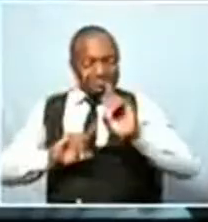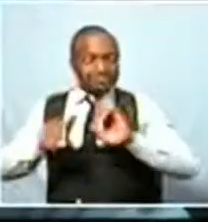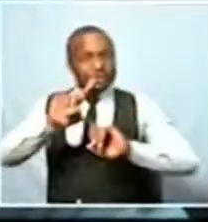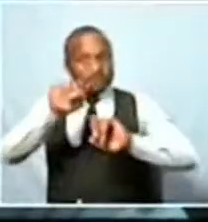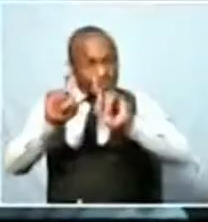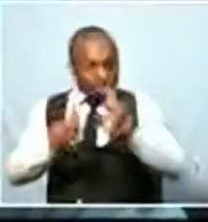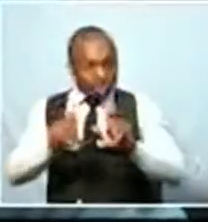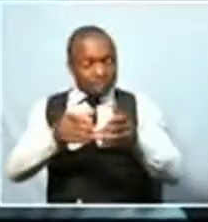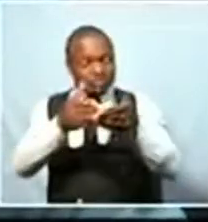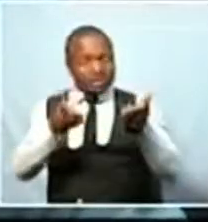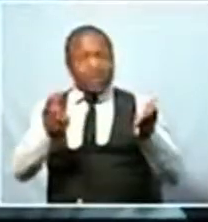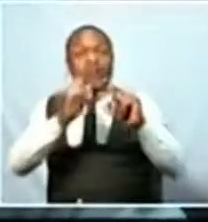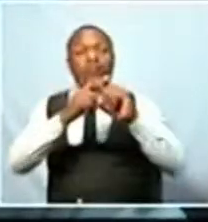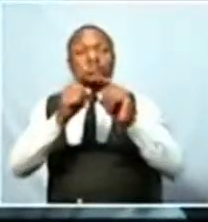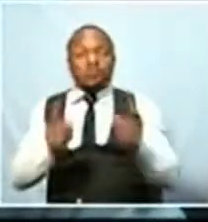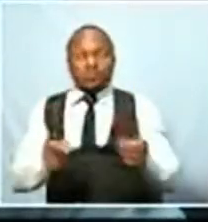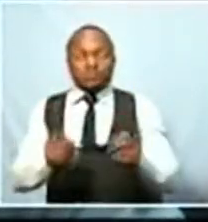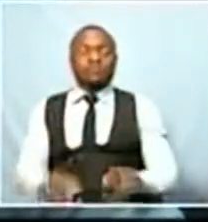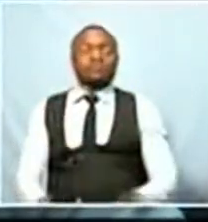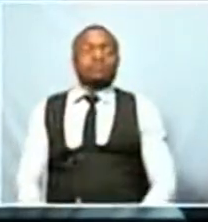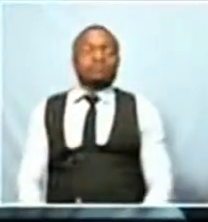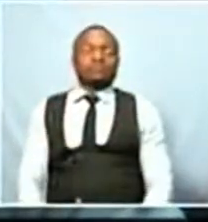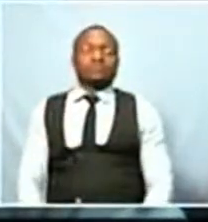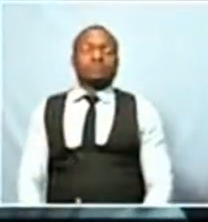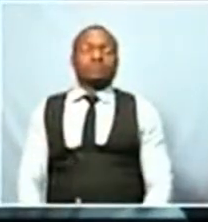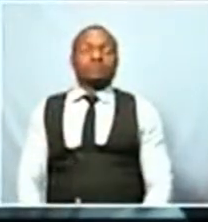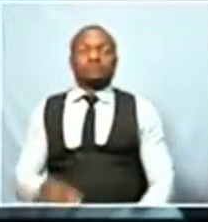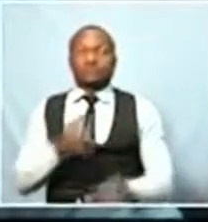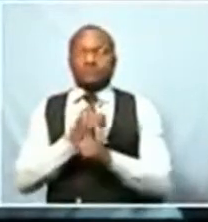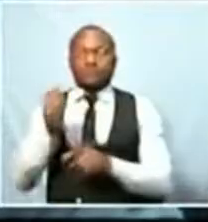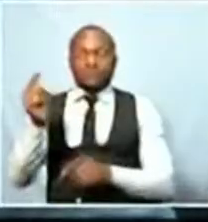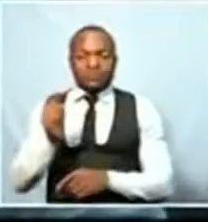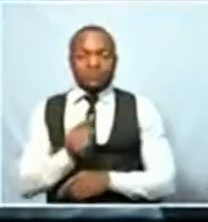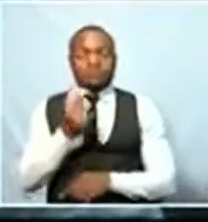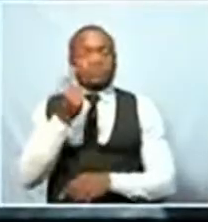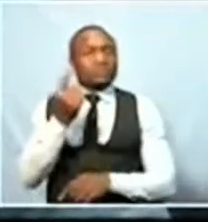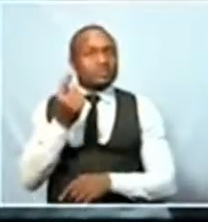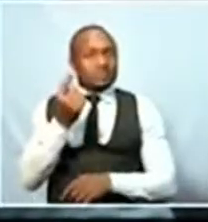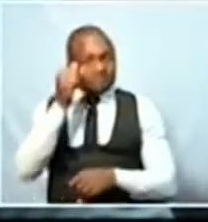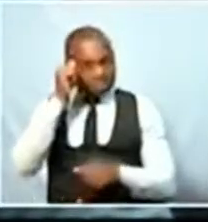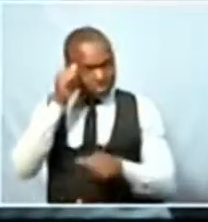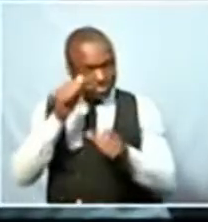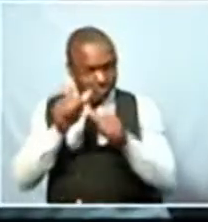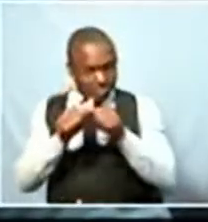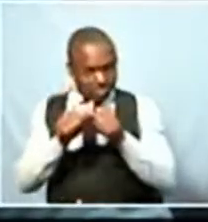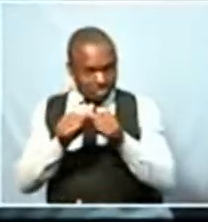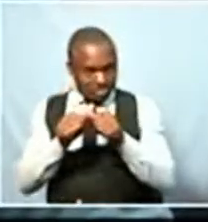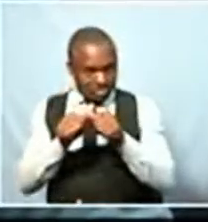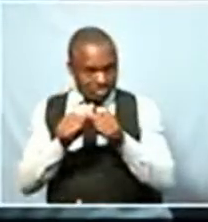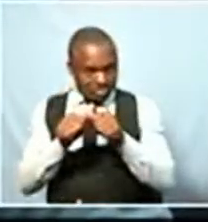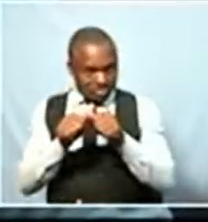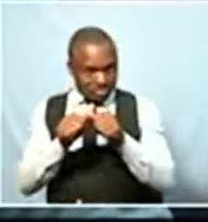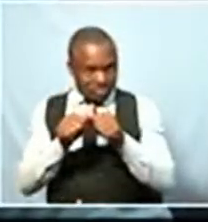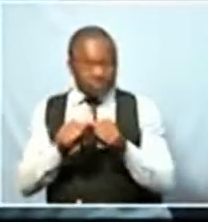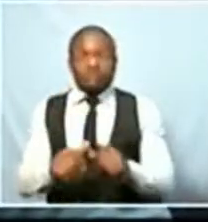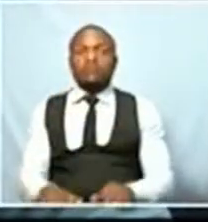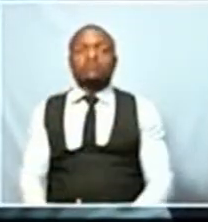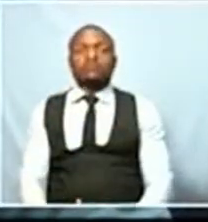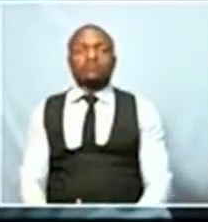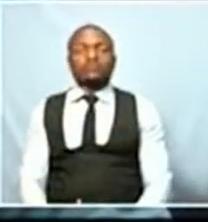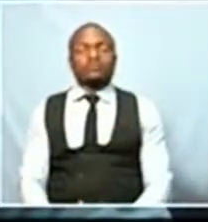them, but definitely we'll just come to one conclusion, that